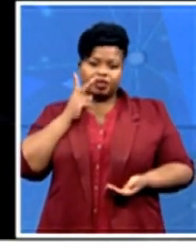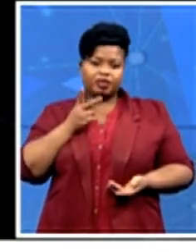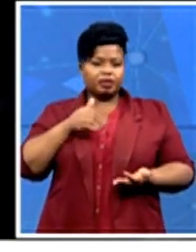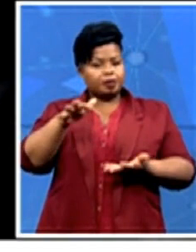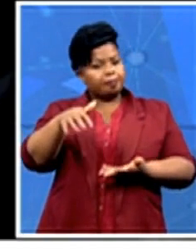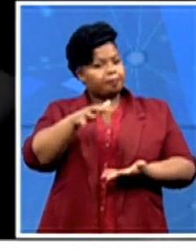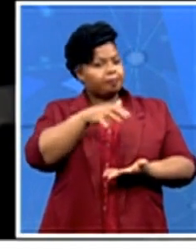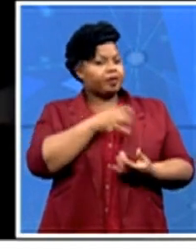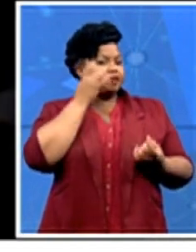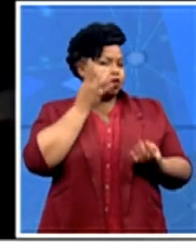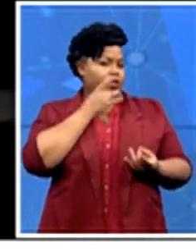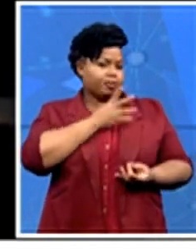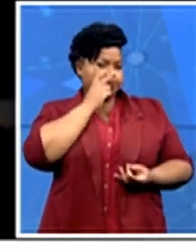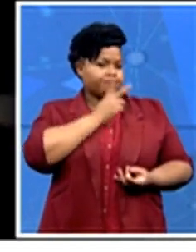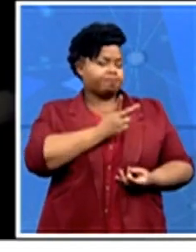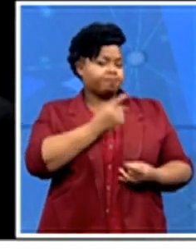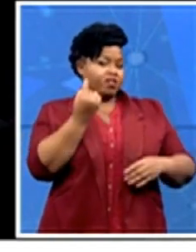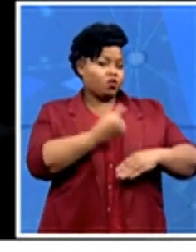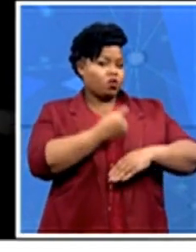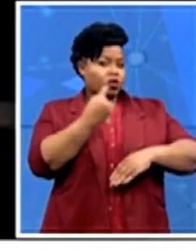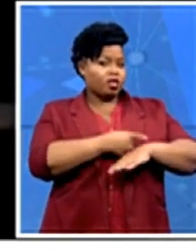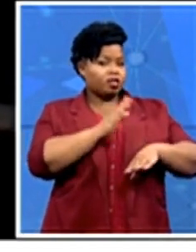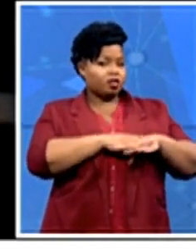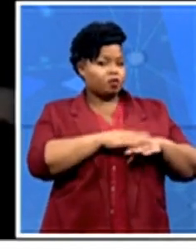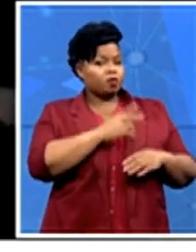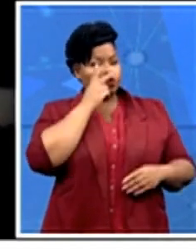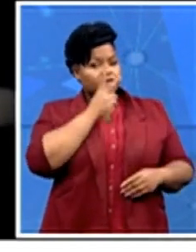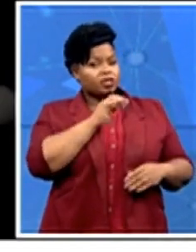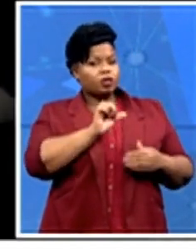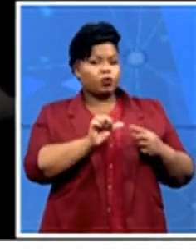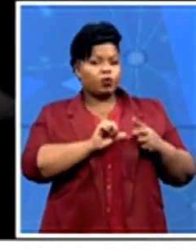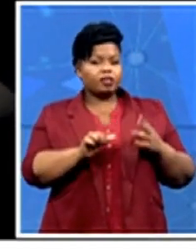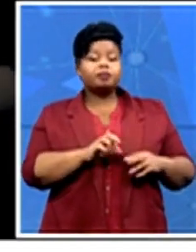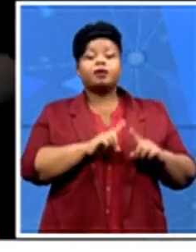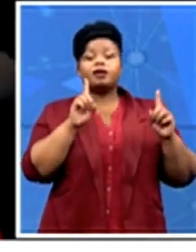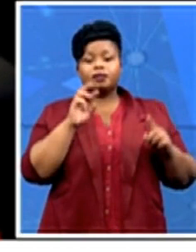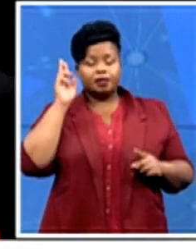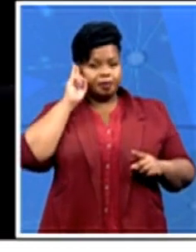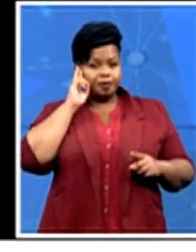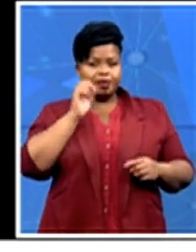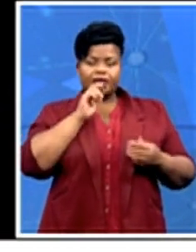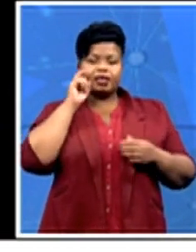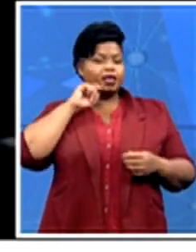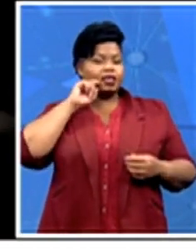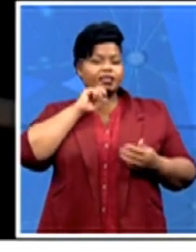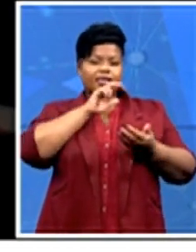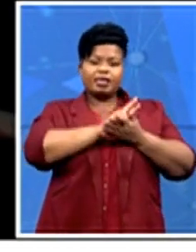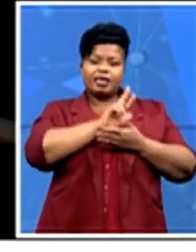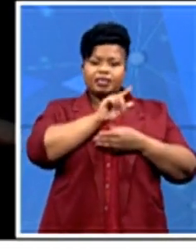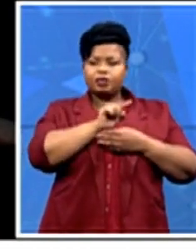few days and even in the next few weeks. So remember, 18 to 35. Desiree, I haven't seen